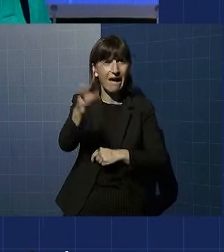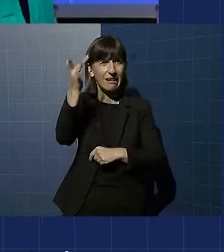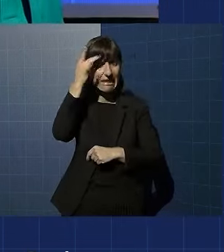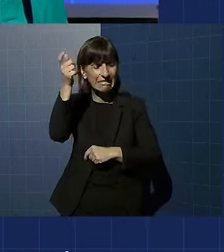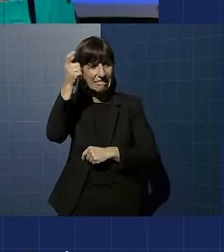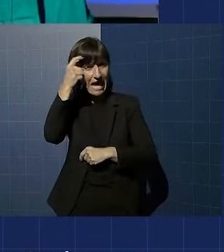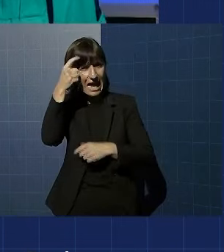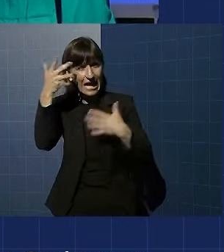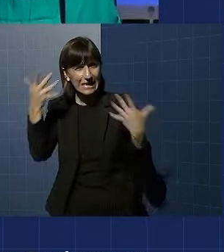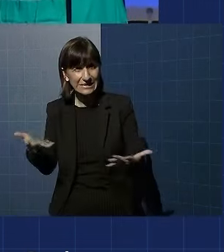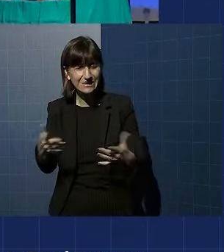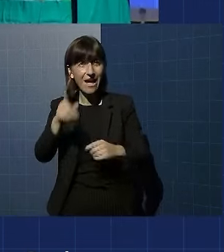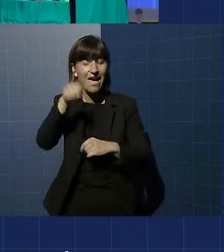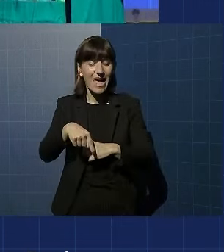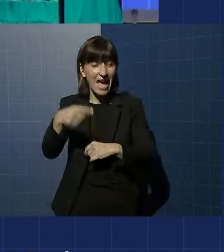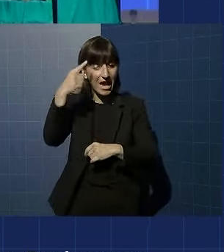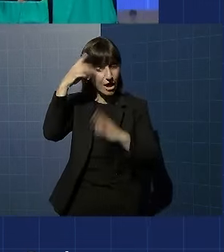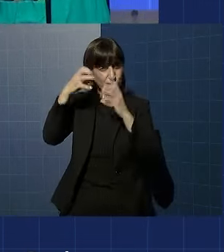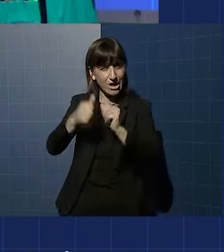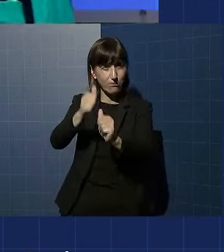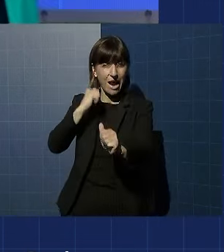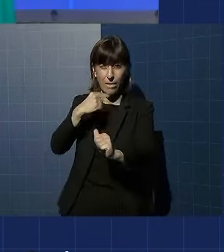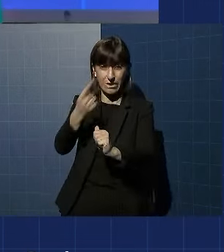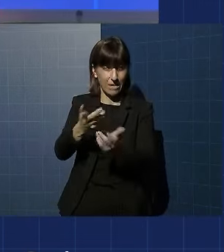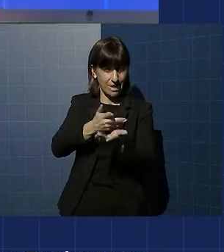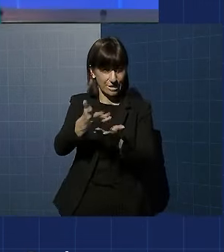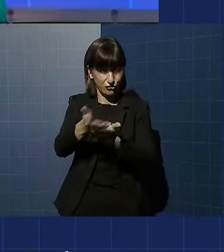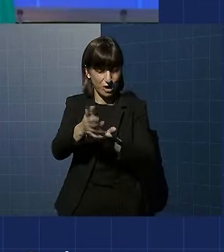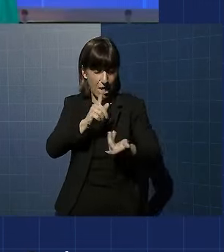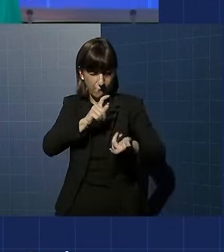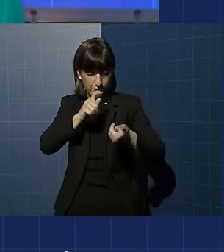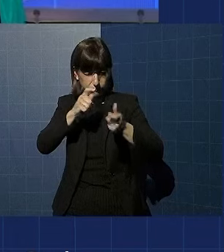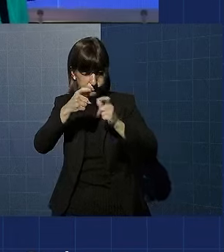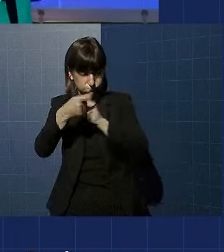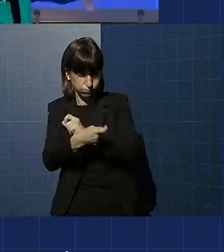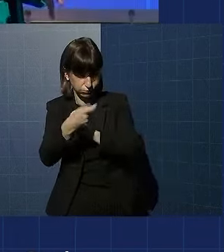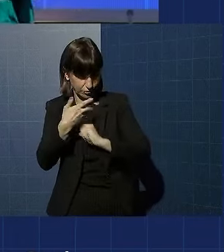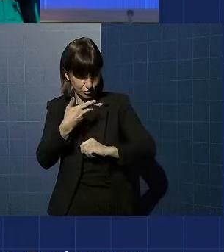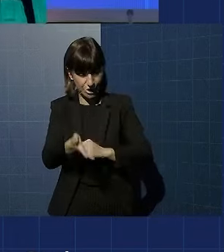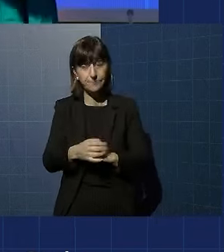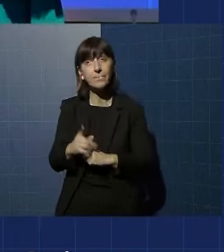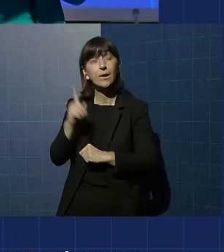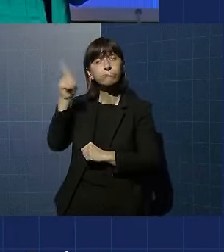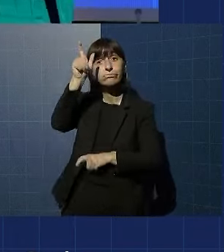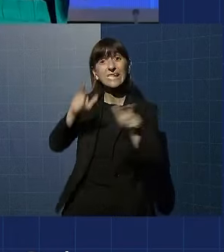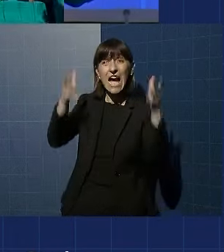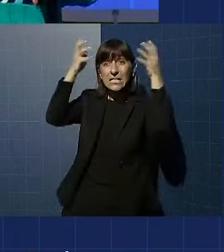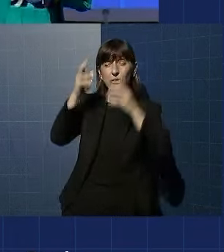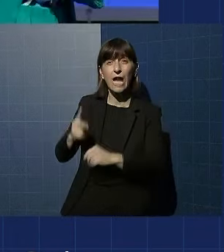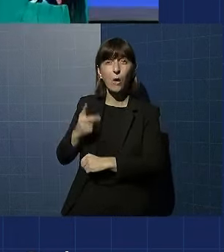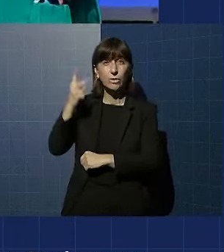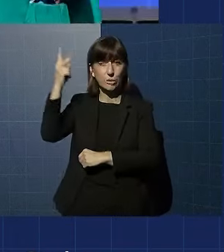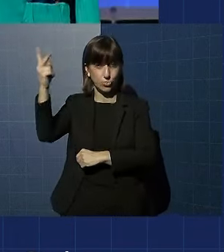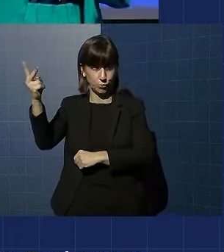These are two astronauts, Scott Kelly and Mikhail Kornienko. They spent a year in space, and you can see them wearing